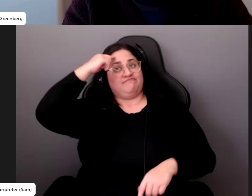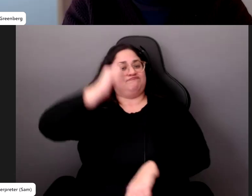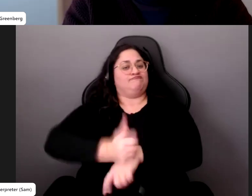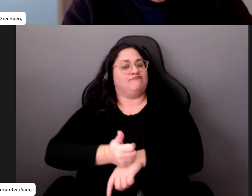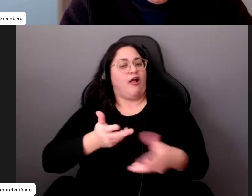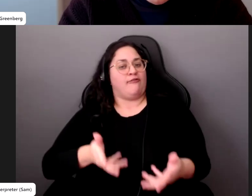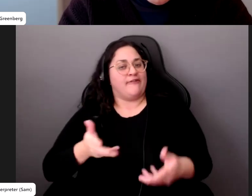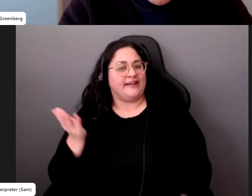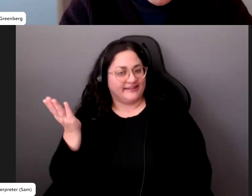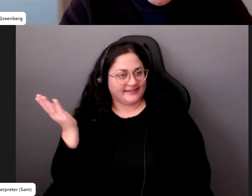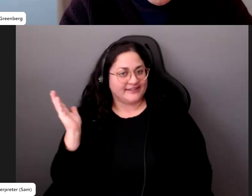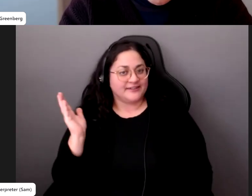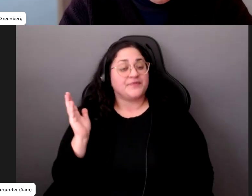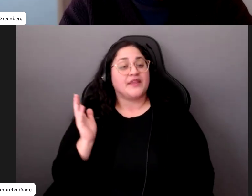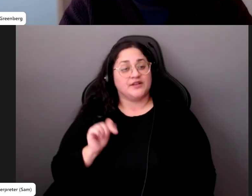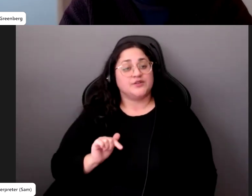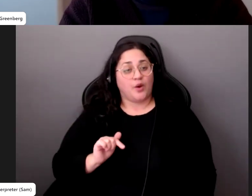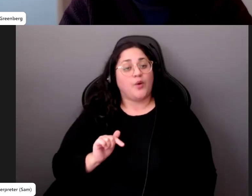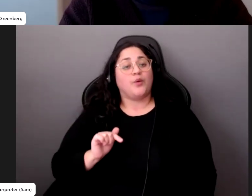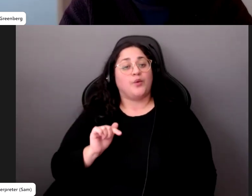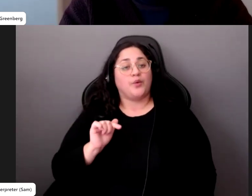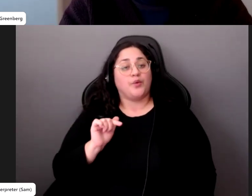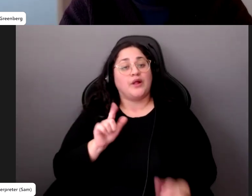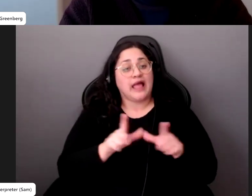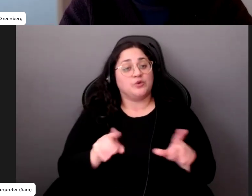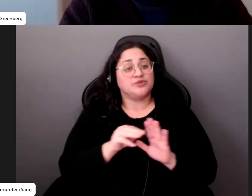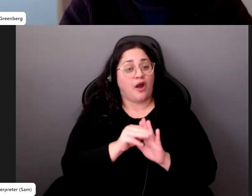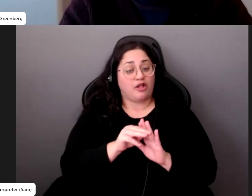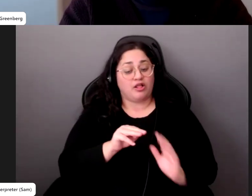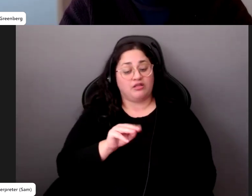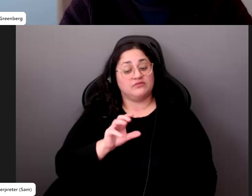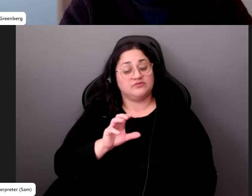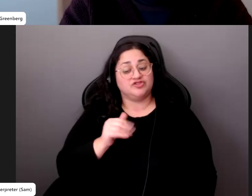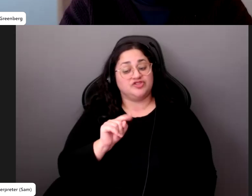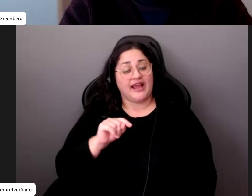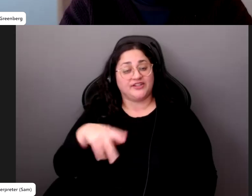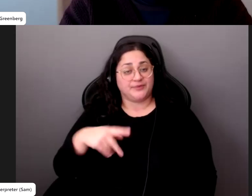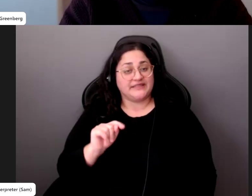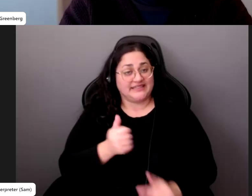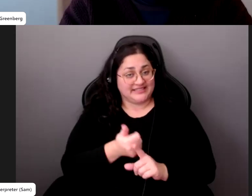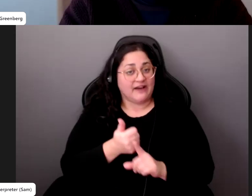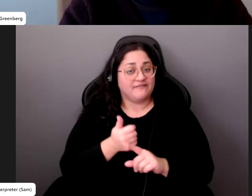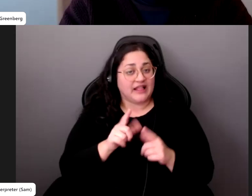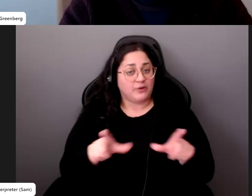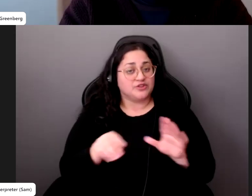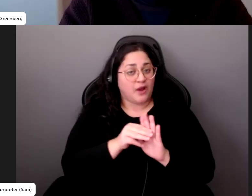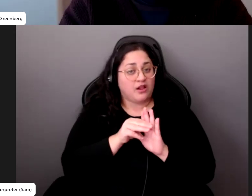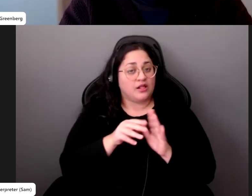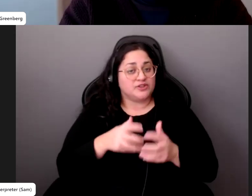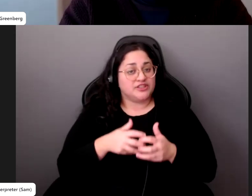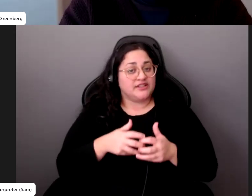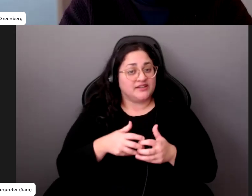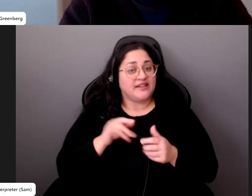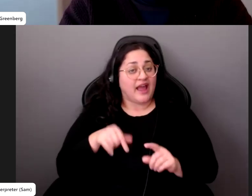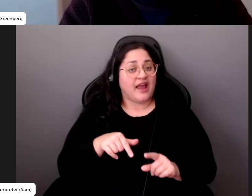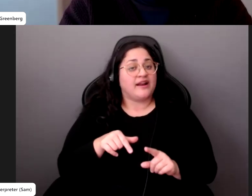models, of which ChatGPT is one, they all have their kind of inherent bias, either because of the algorithm, because of the